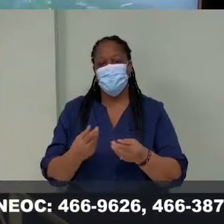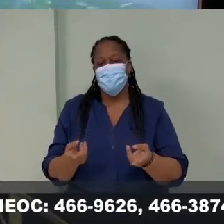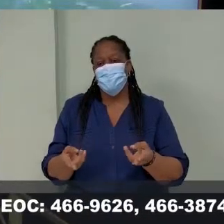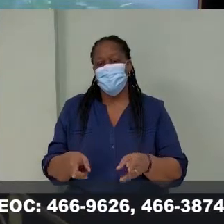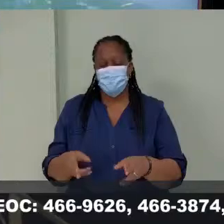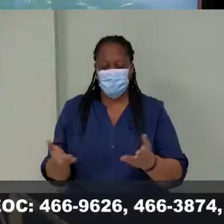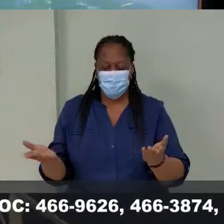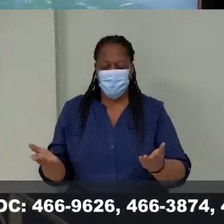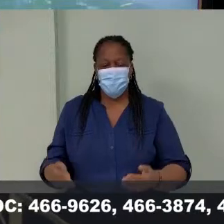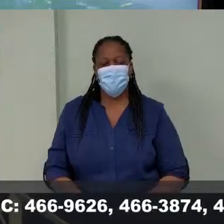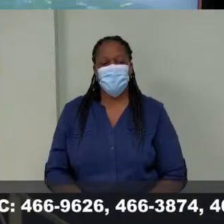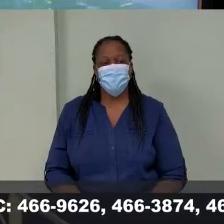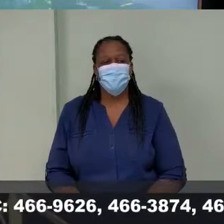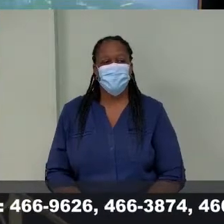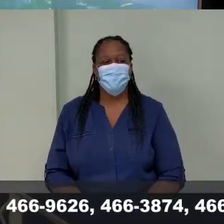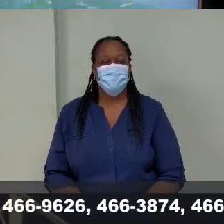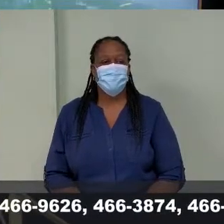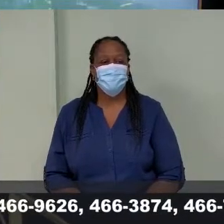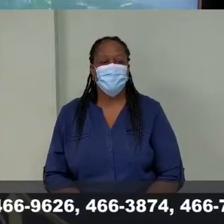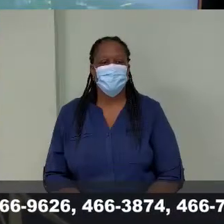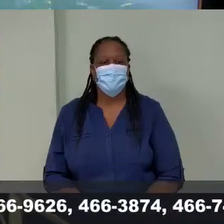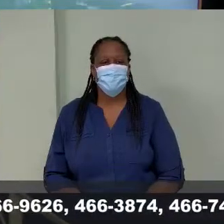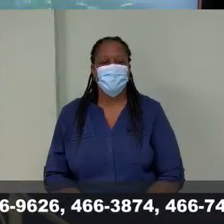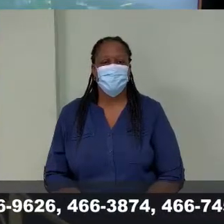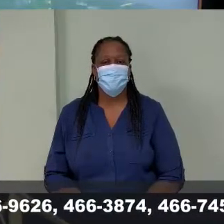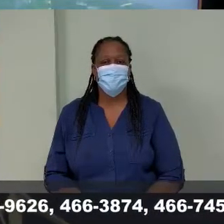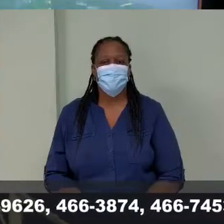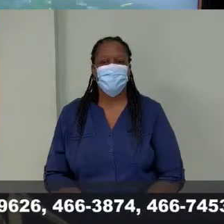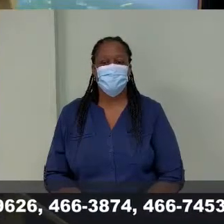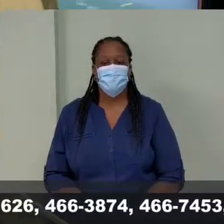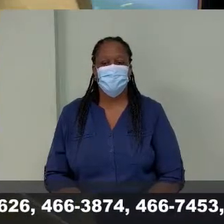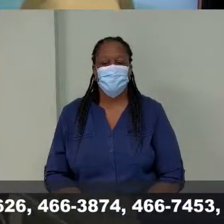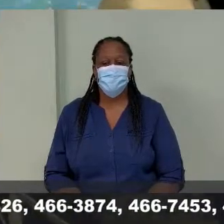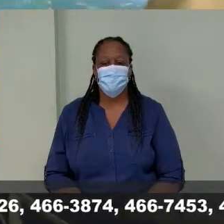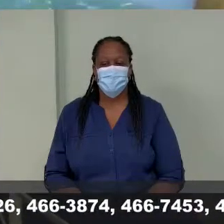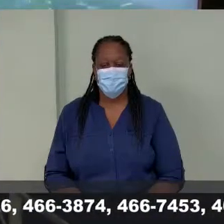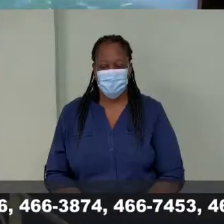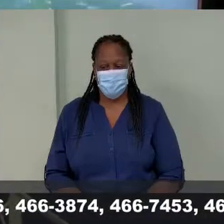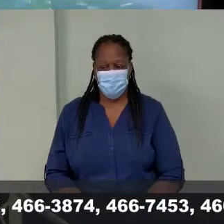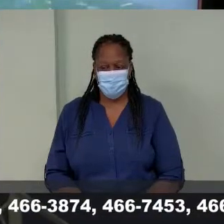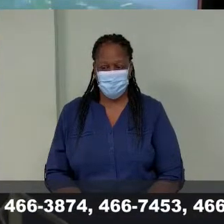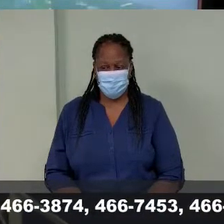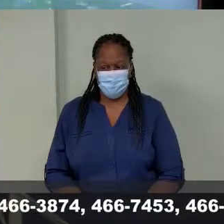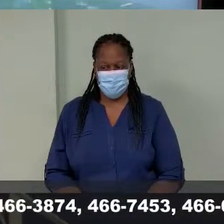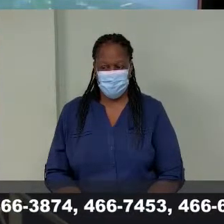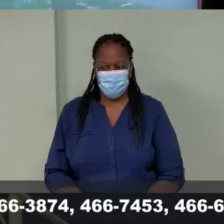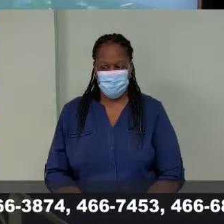presentation. Superintendent.